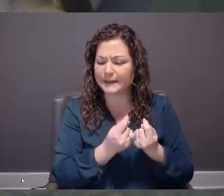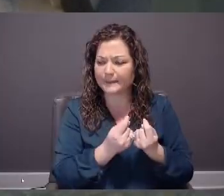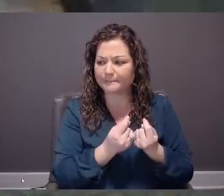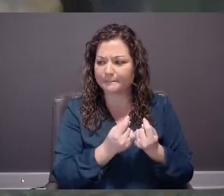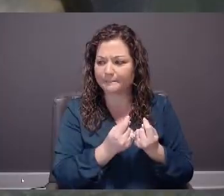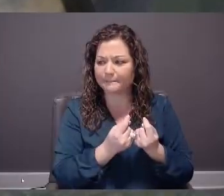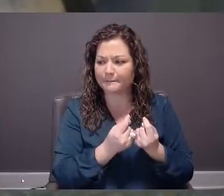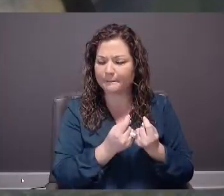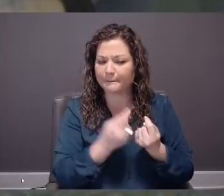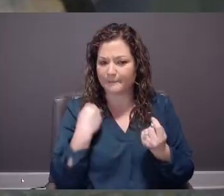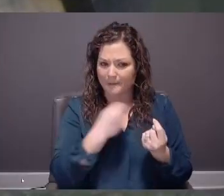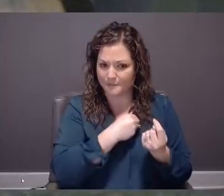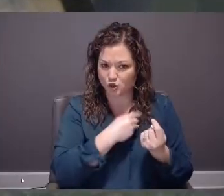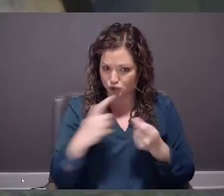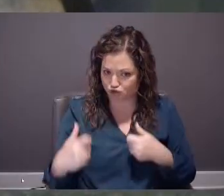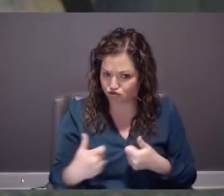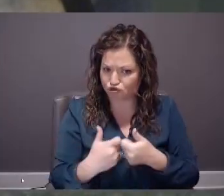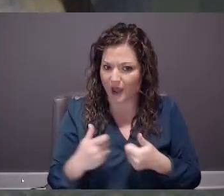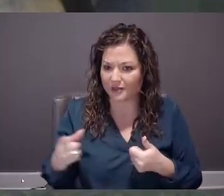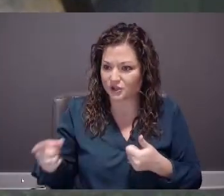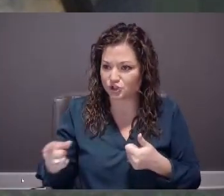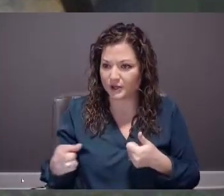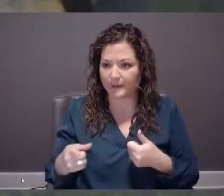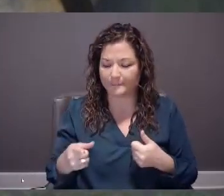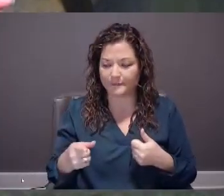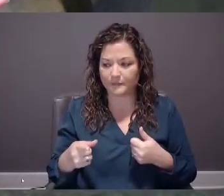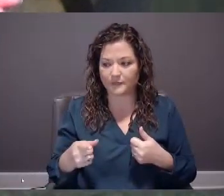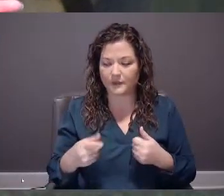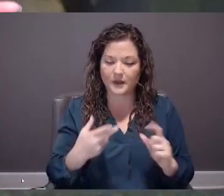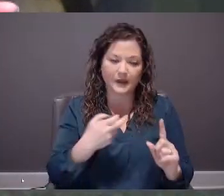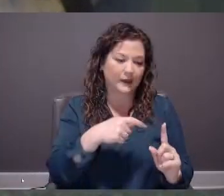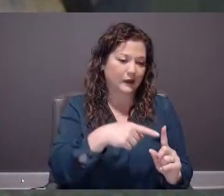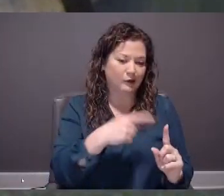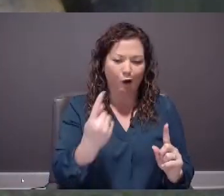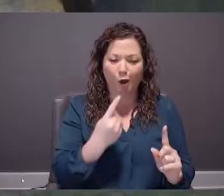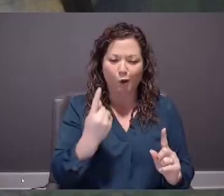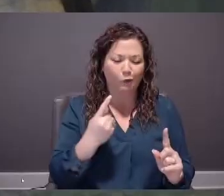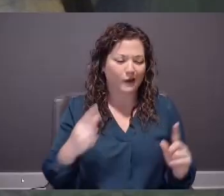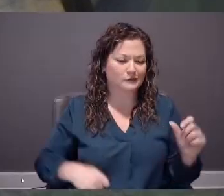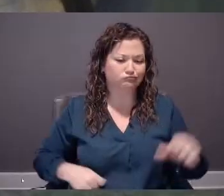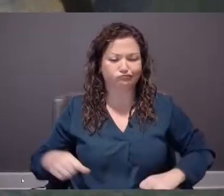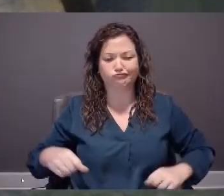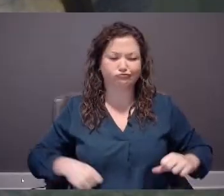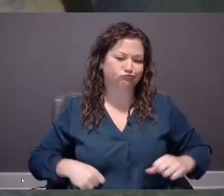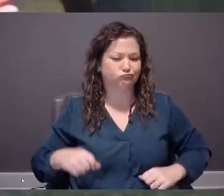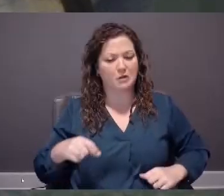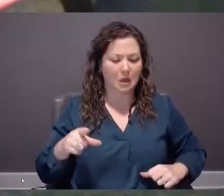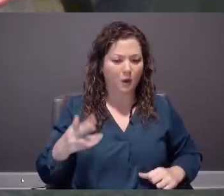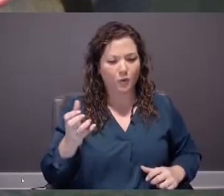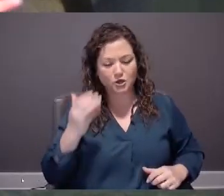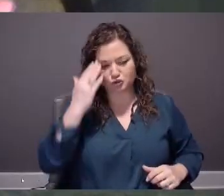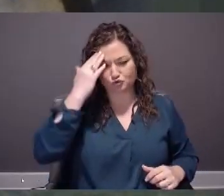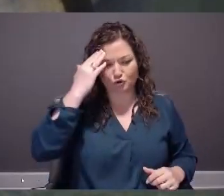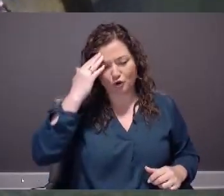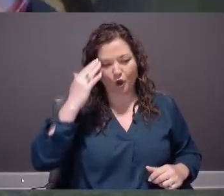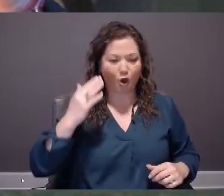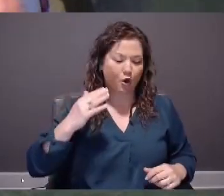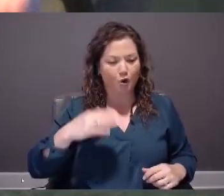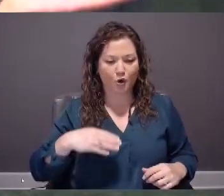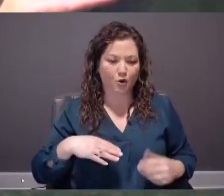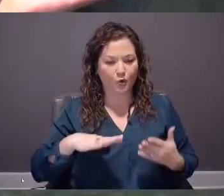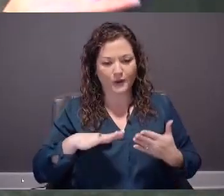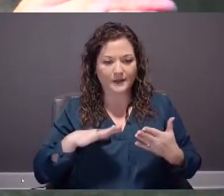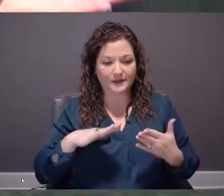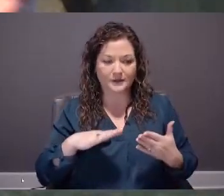challenged him and told him, because he always brags about, I want y'all to know this, the city council to